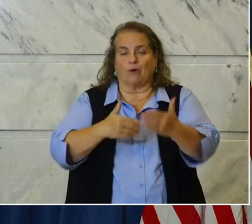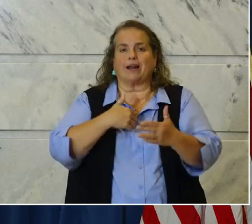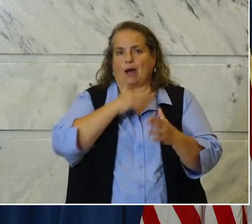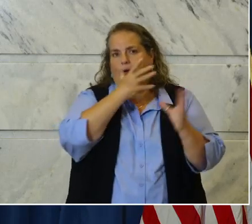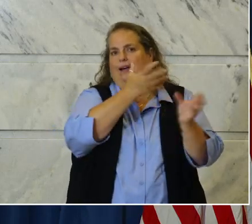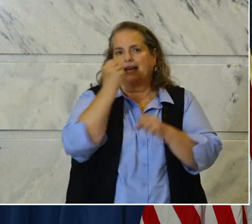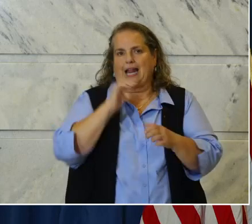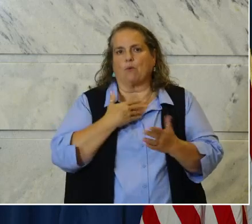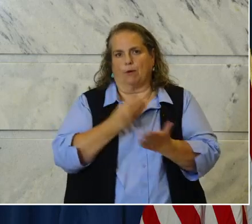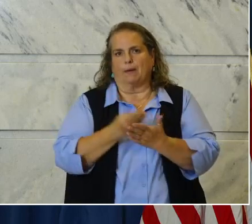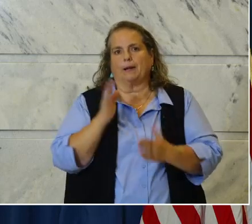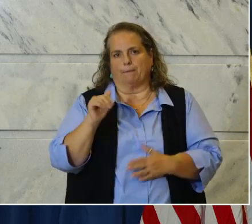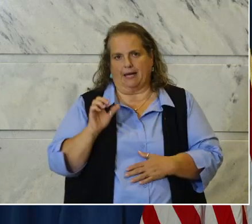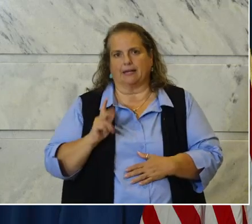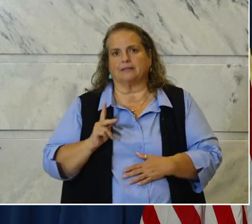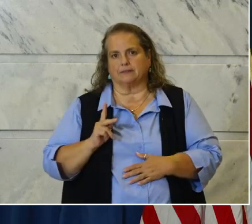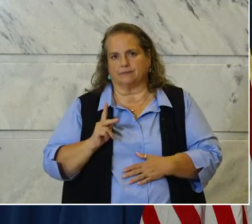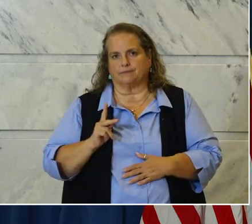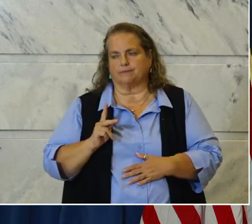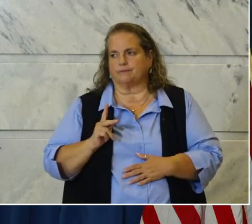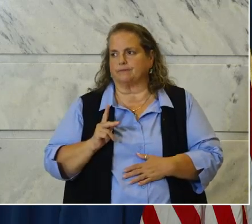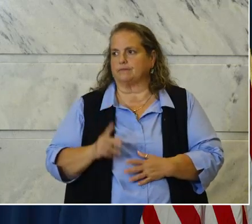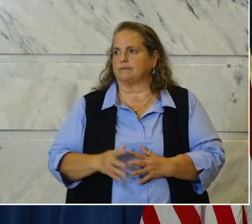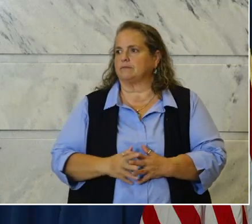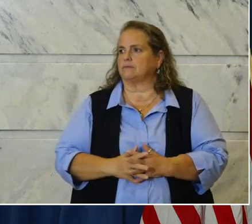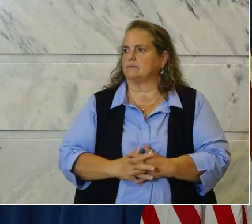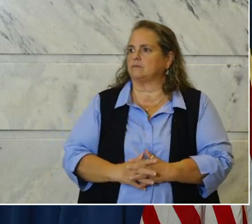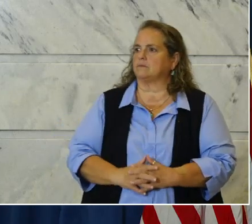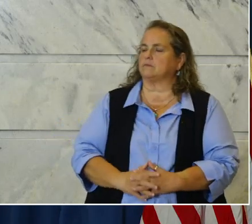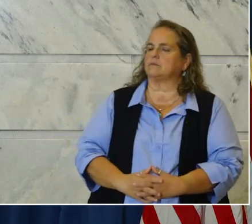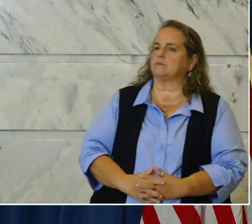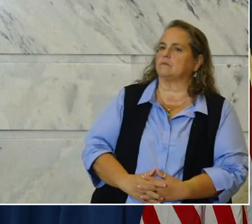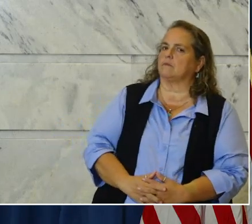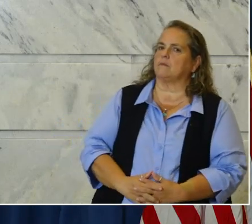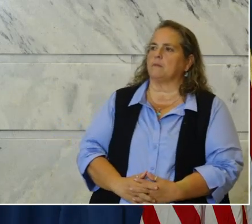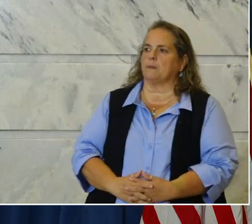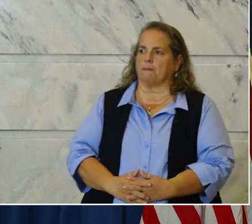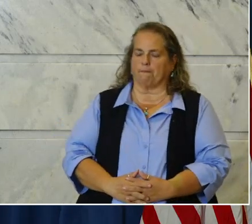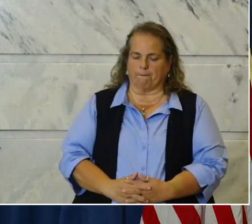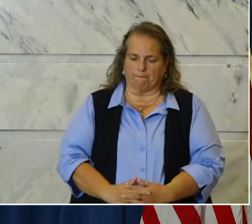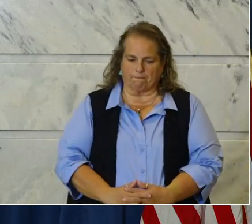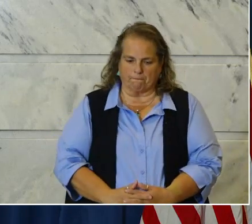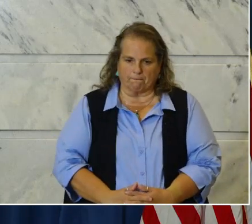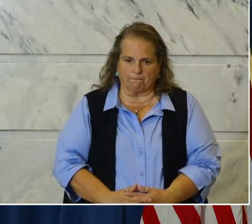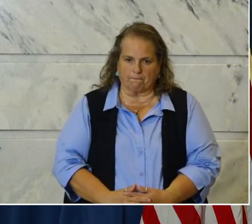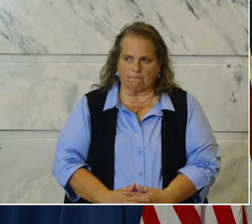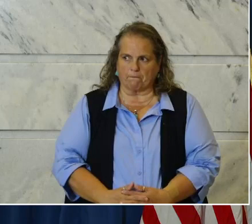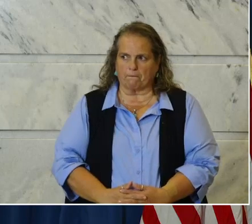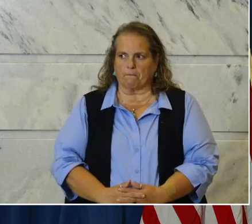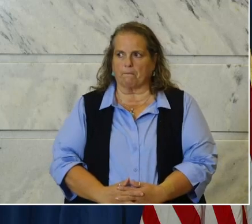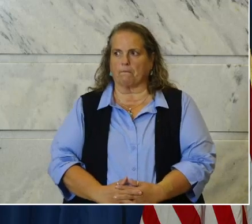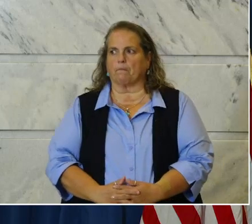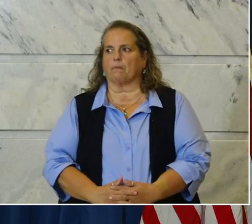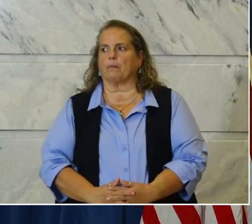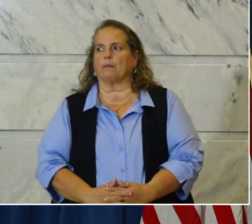back. The UK football team has met today. The last hour decided that they will not practice